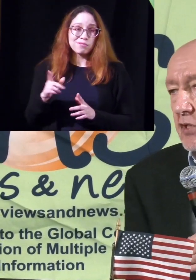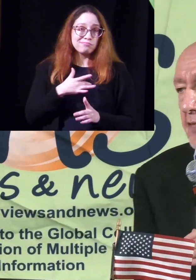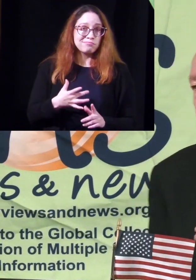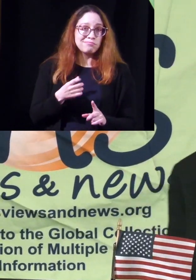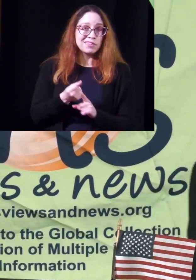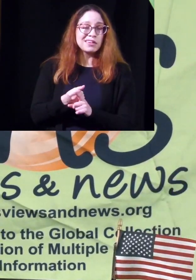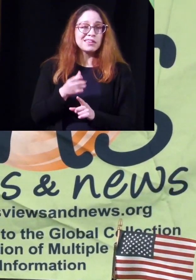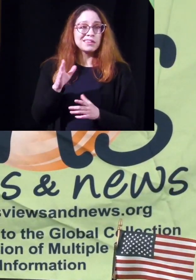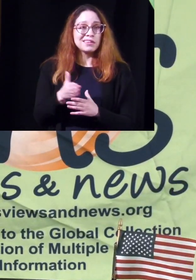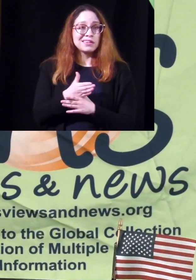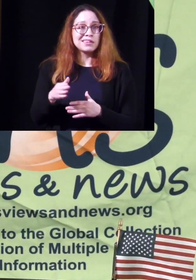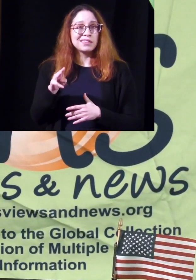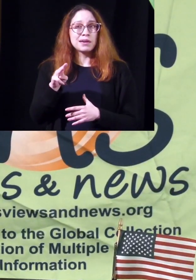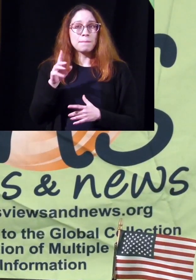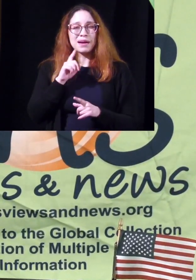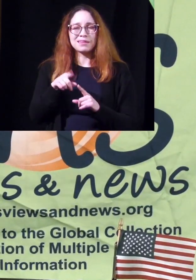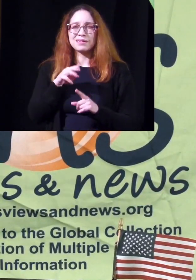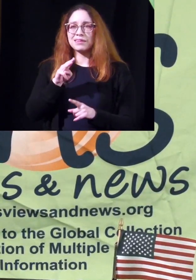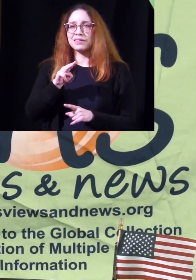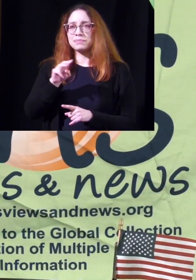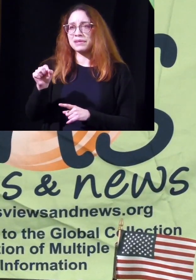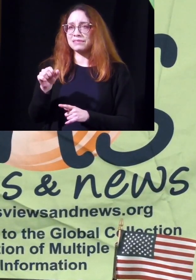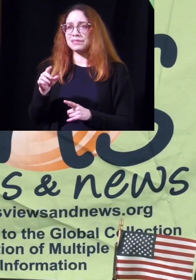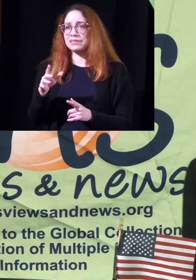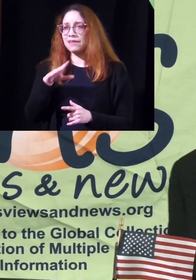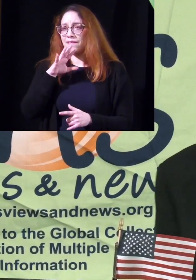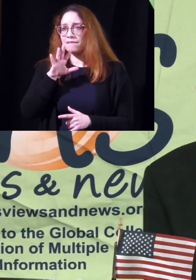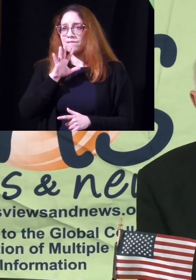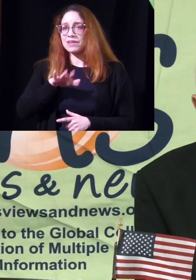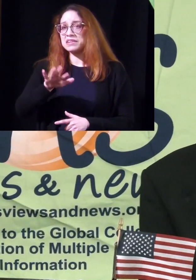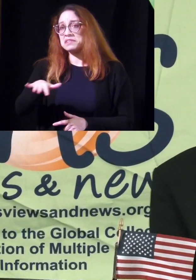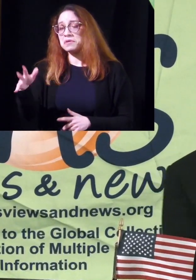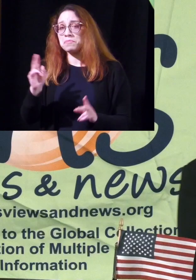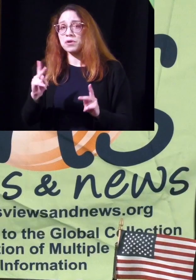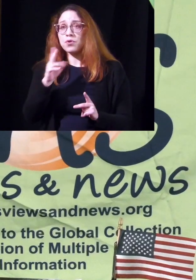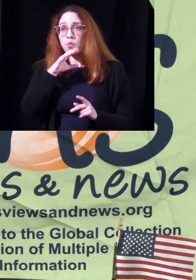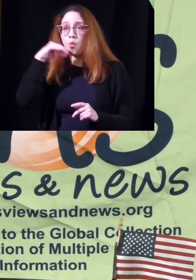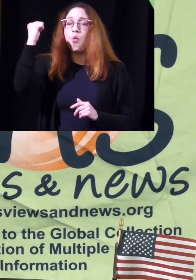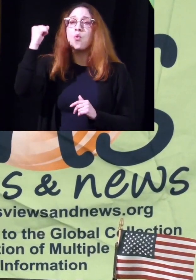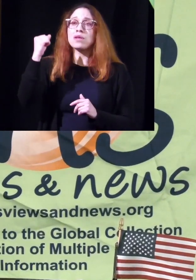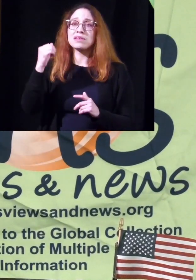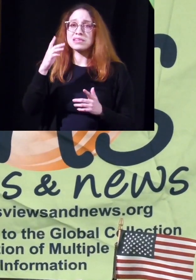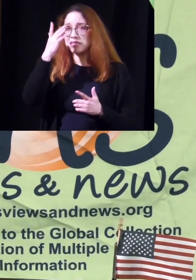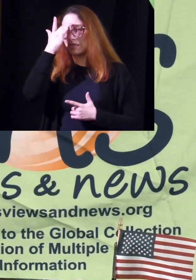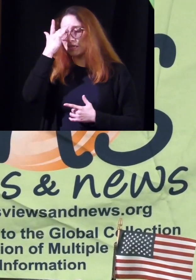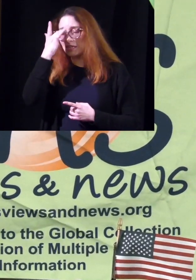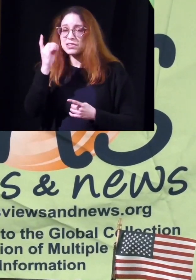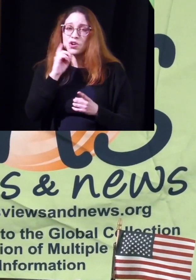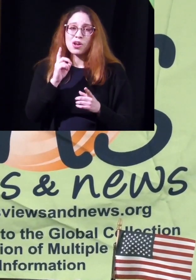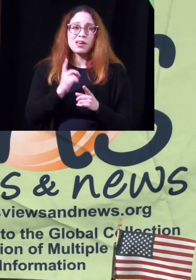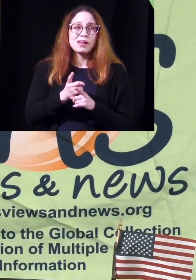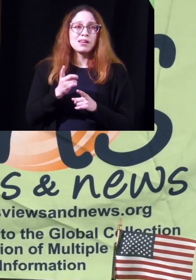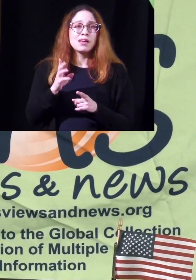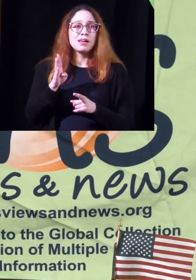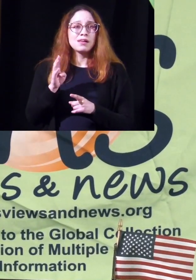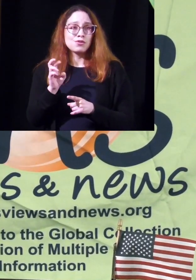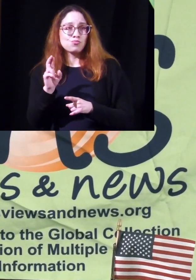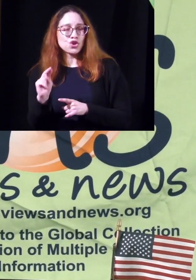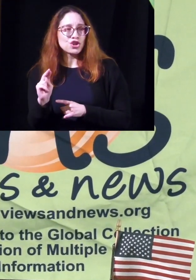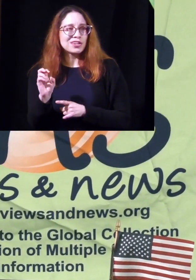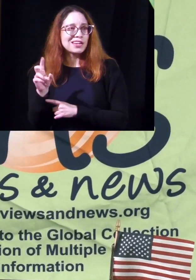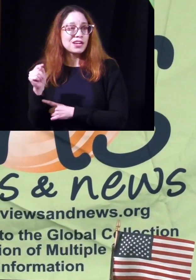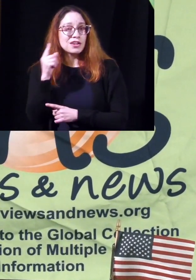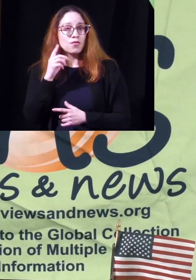the average age of an MS patient is 55. And some people have proposed that when people are older, the disease might actually burn out. So if you've